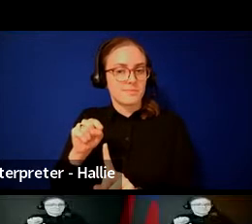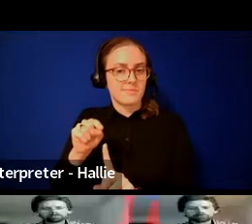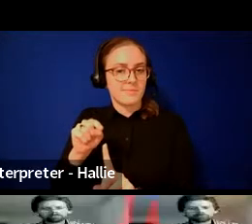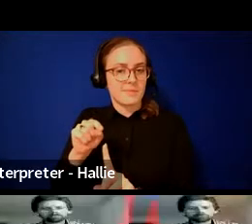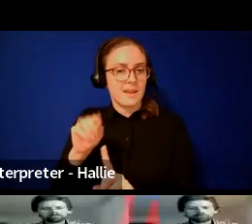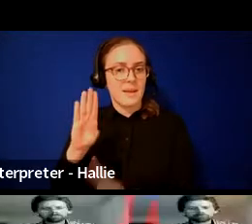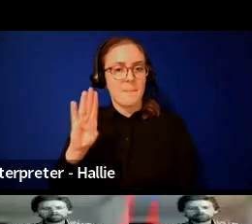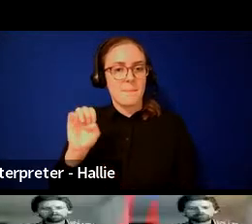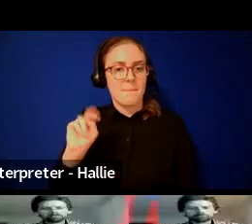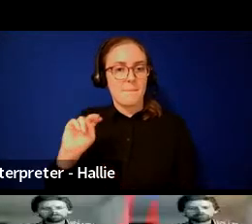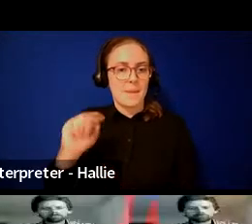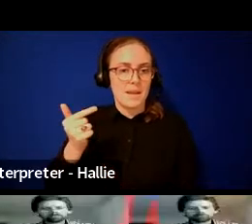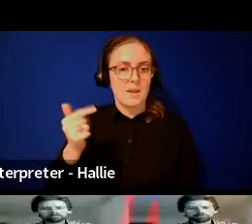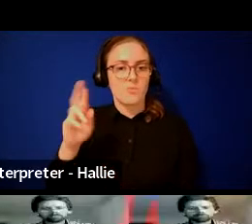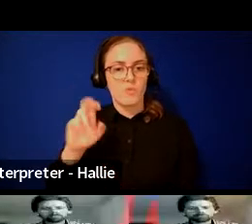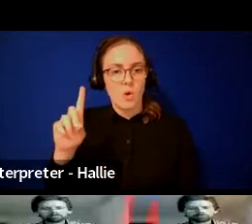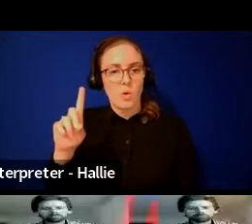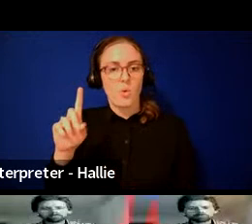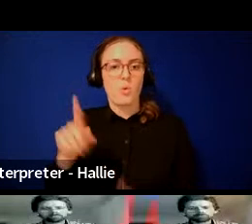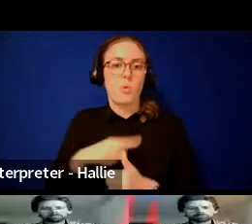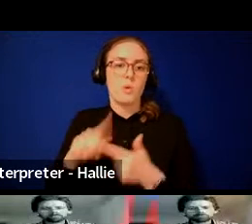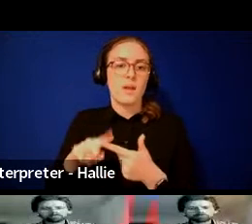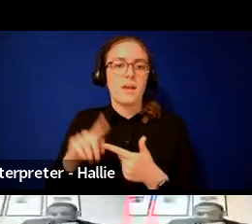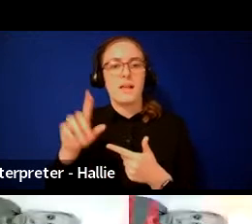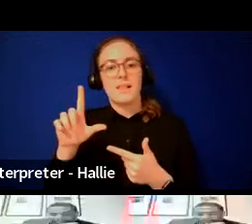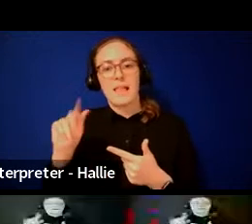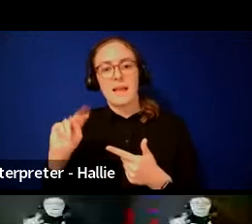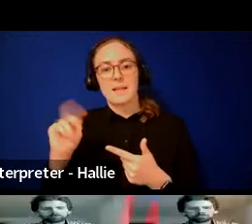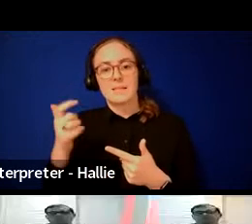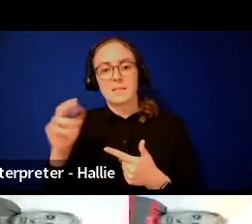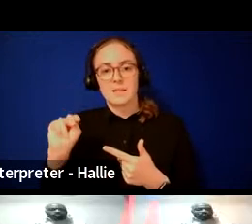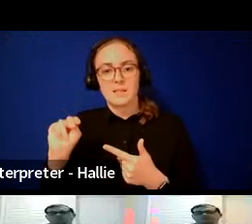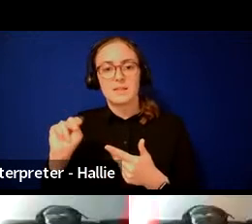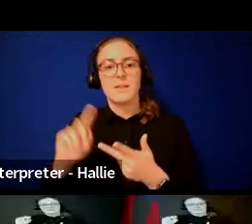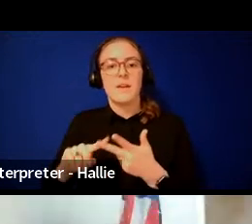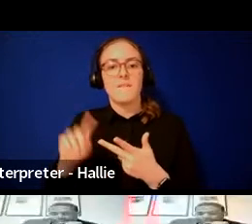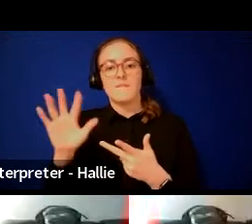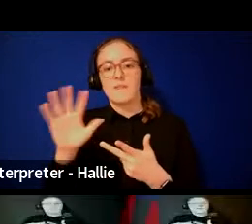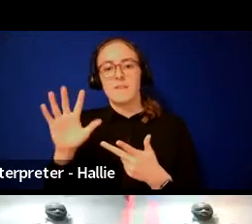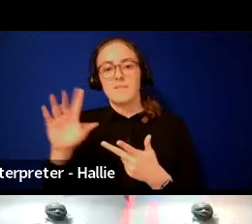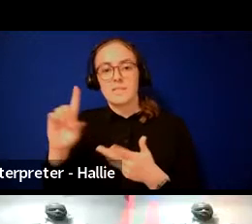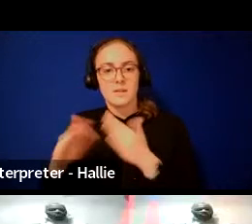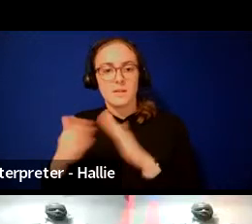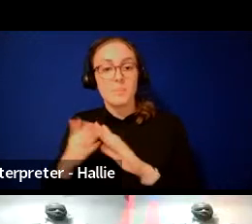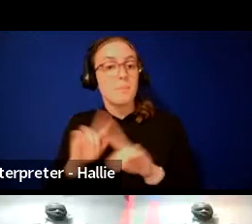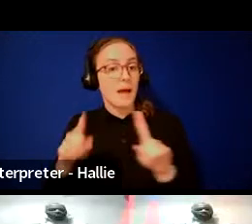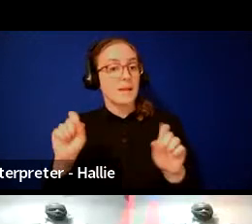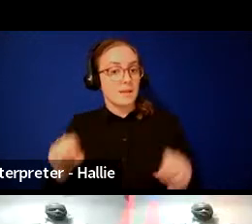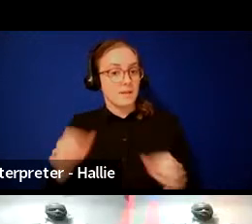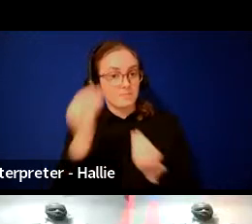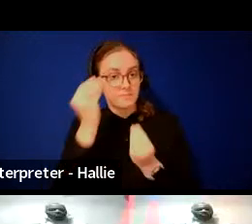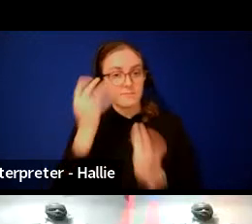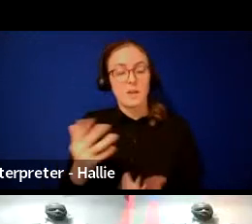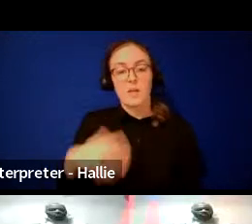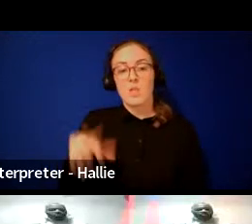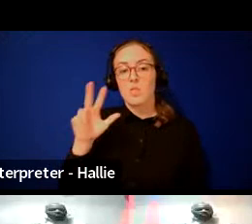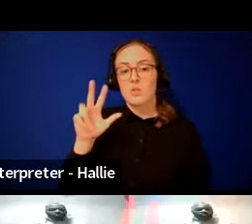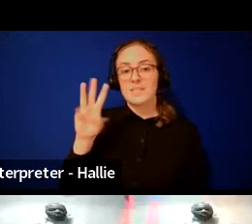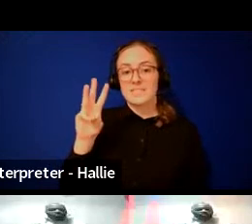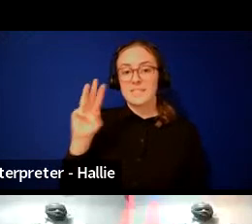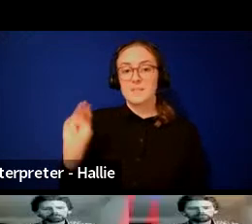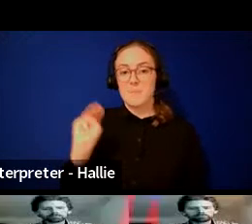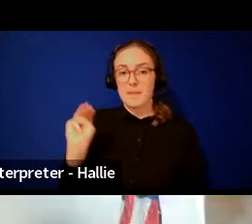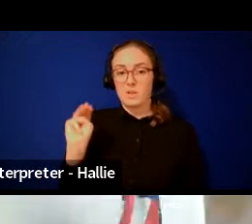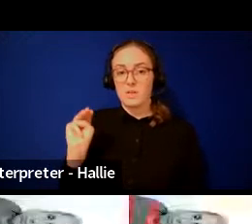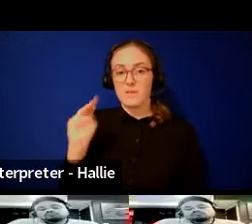Benning Road, Carver, Langston 5D community. But I do know I can share that there's 36 million for bike lanes and also